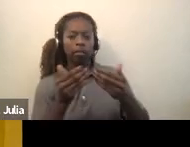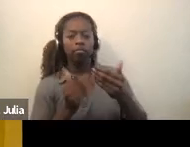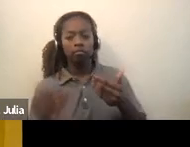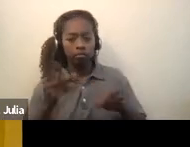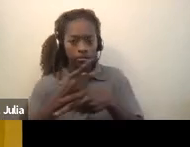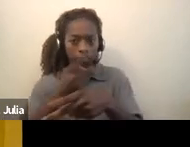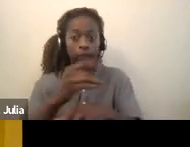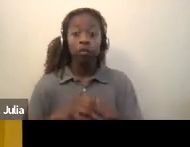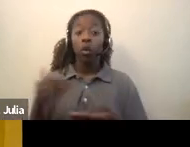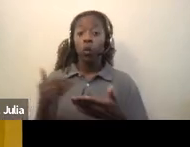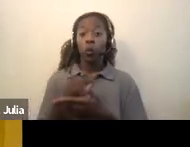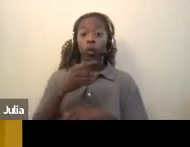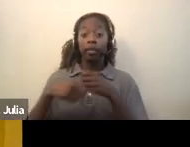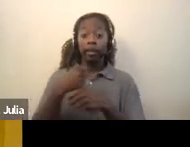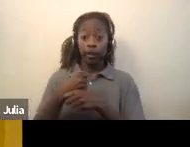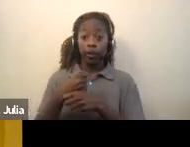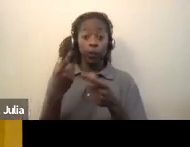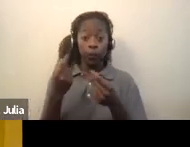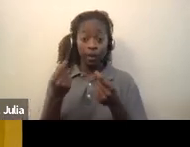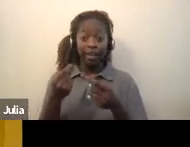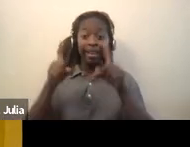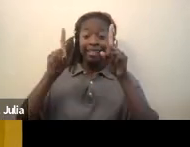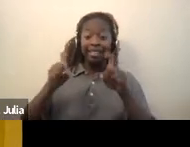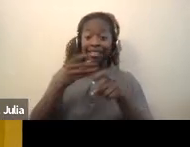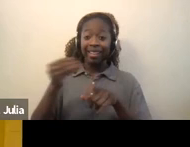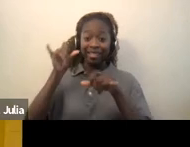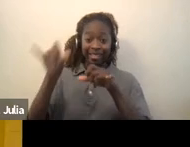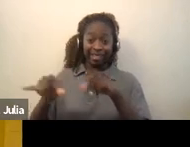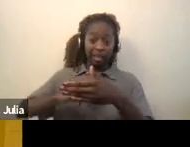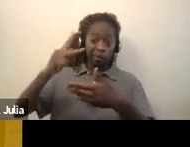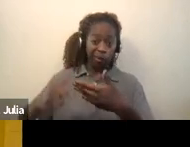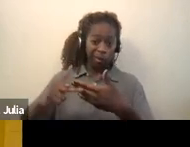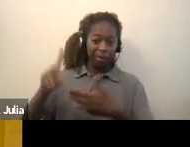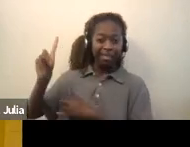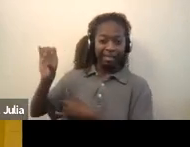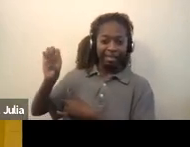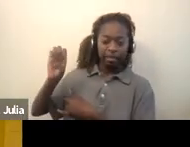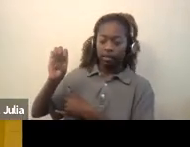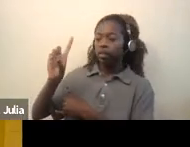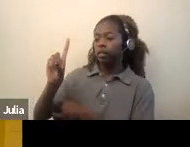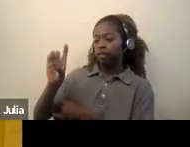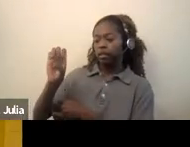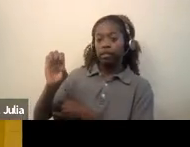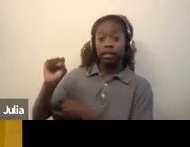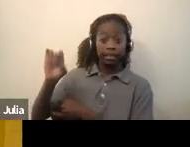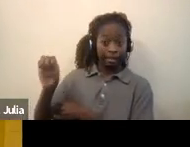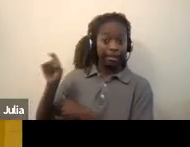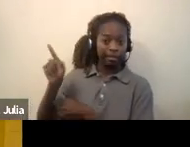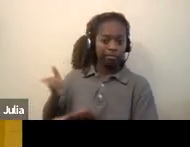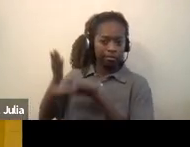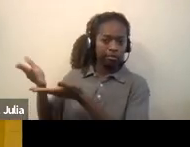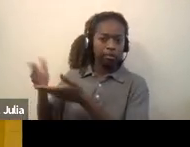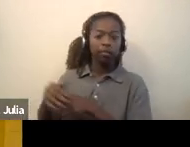new this year is the test and stay program introduced by our partners at deci which allows individuals who are